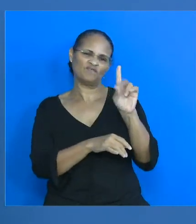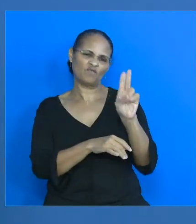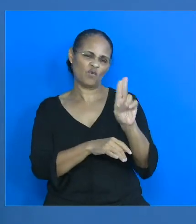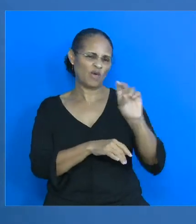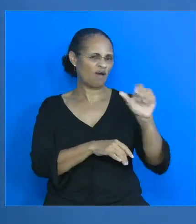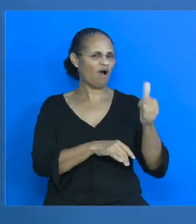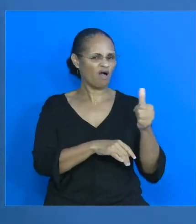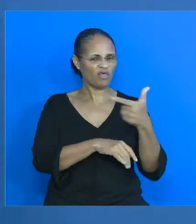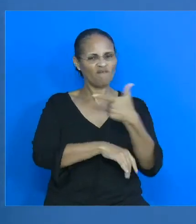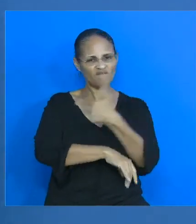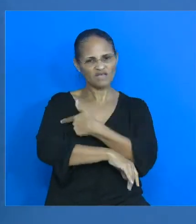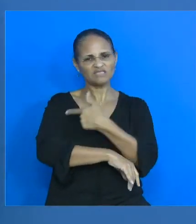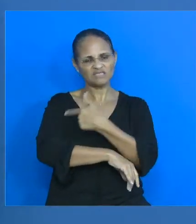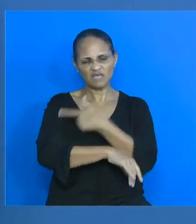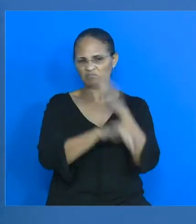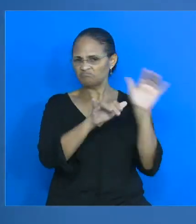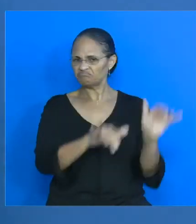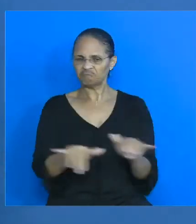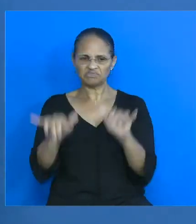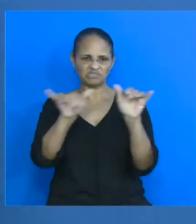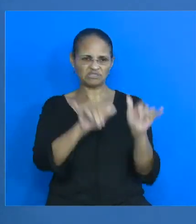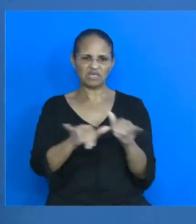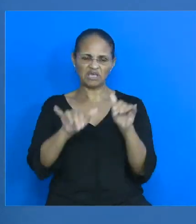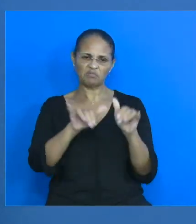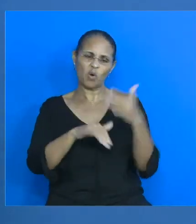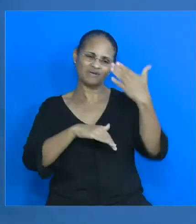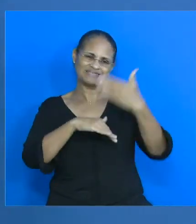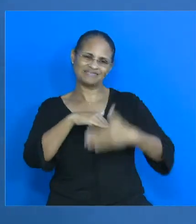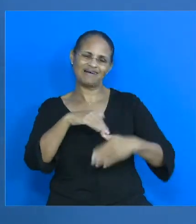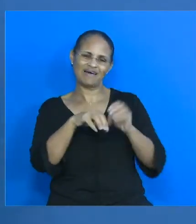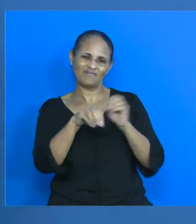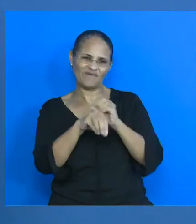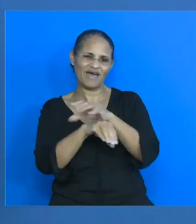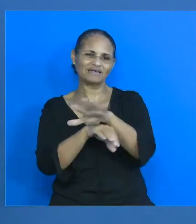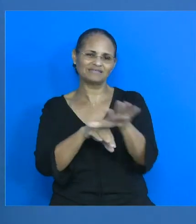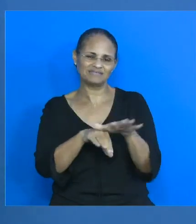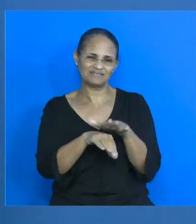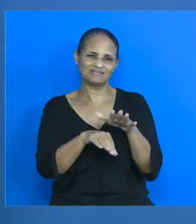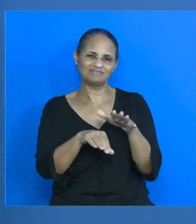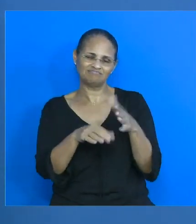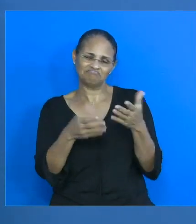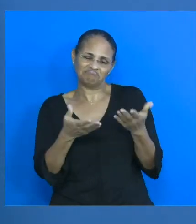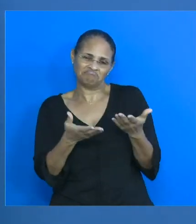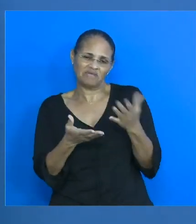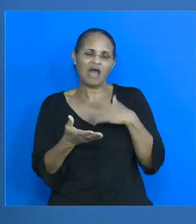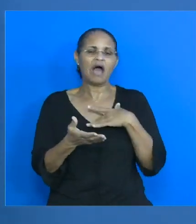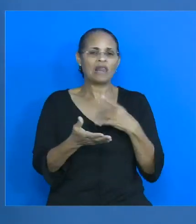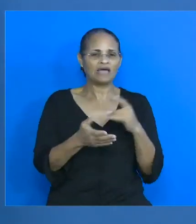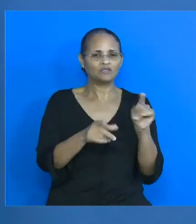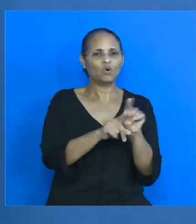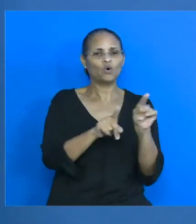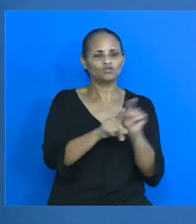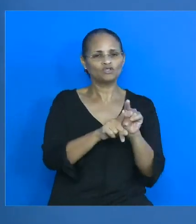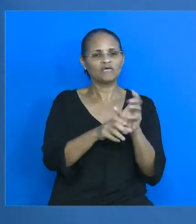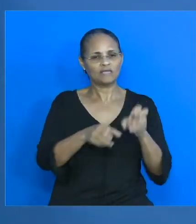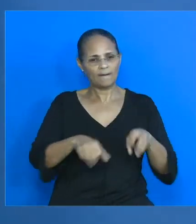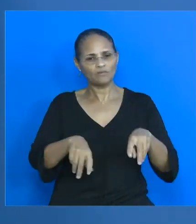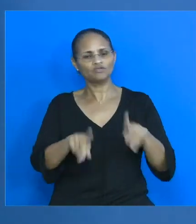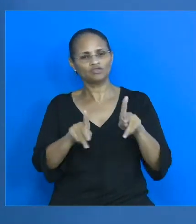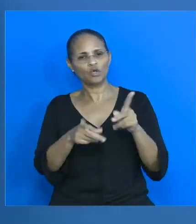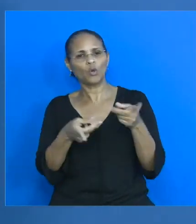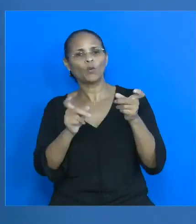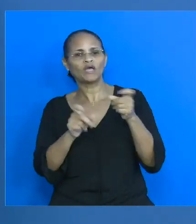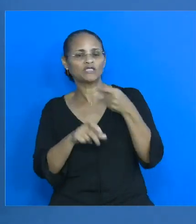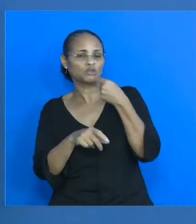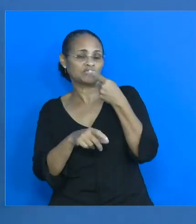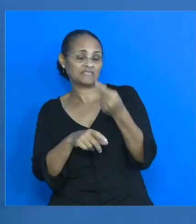vaccines, with respect to potential side effects and the like. I'd like to also just take this opportunity really quickly to